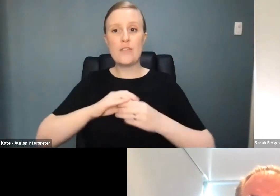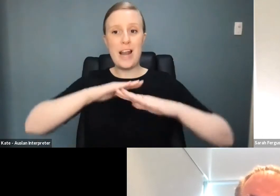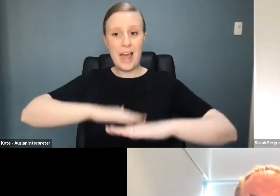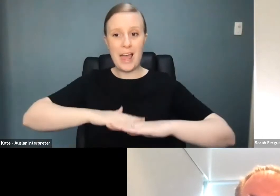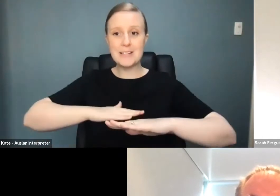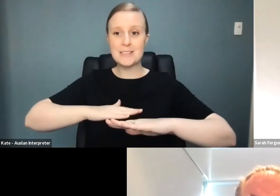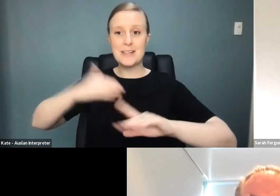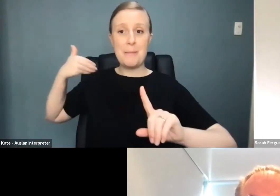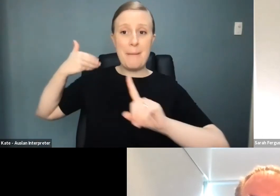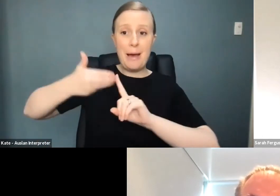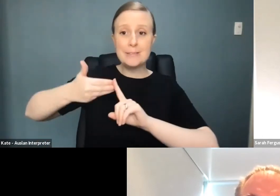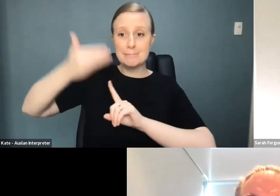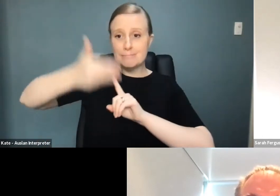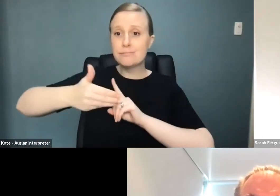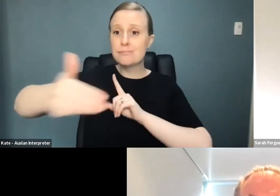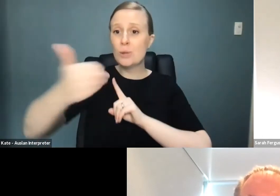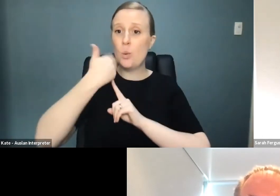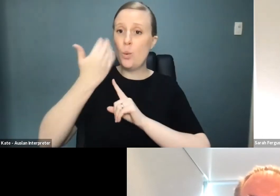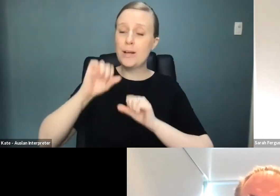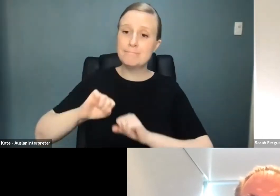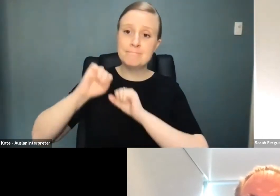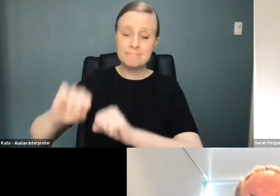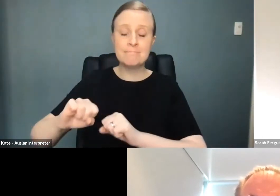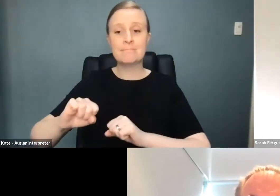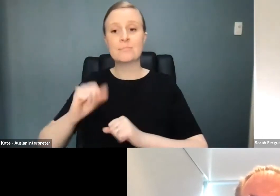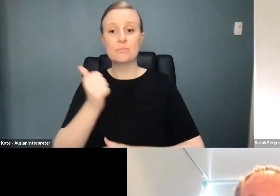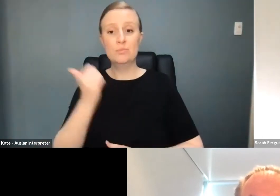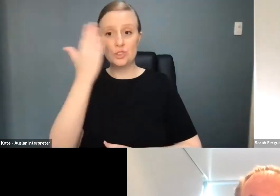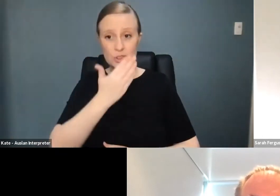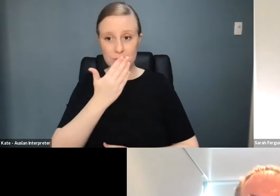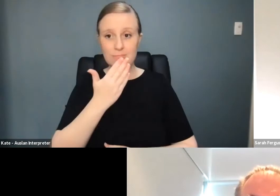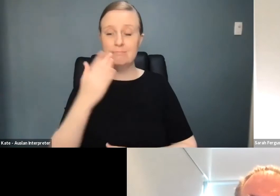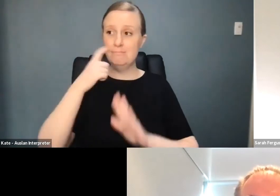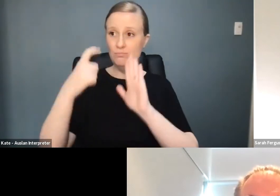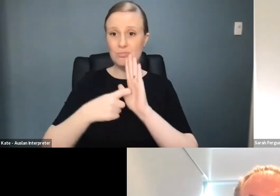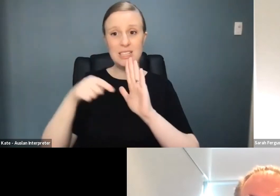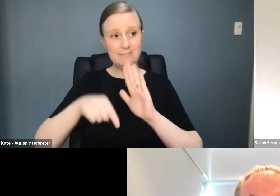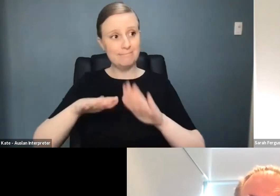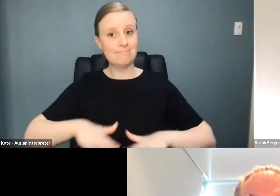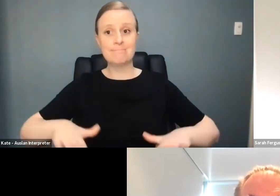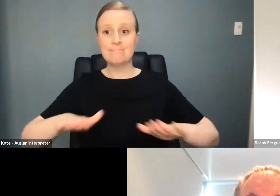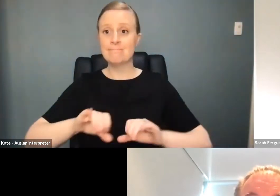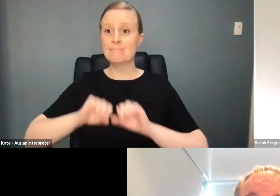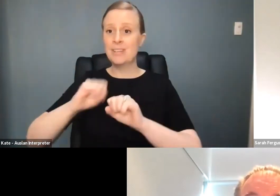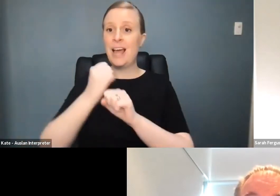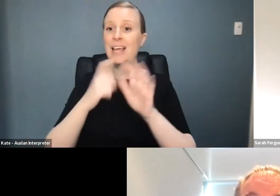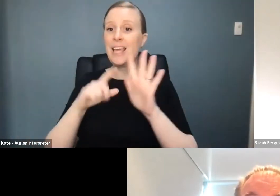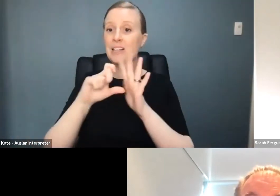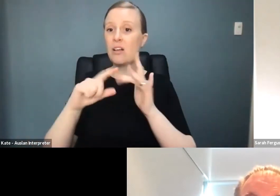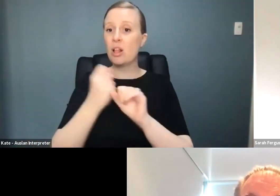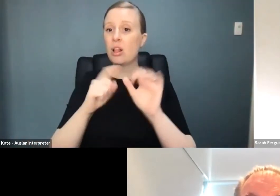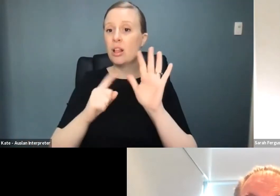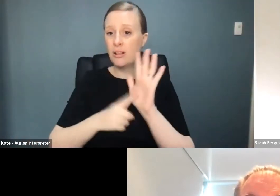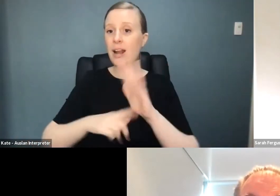recognise that I'm speaking from Gadigal land, but also to note that we're speaking across many lands, and I would like to welcome